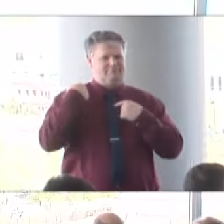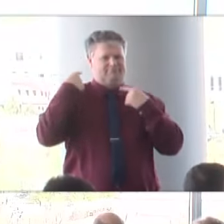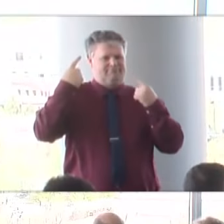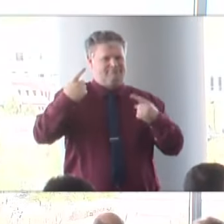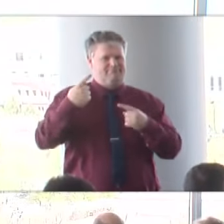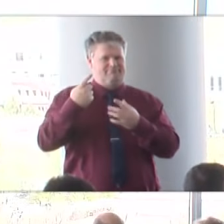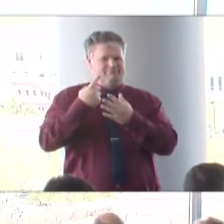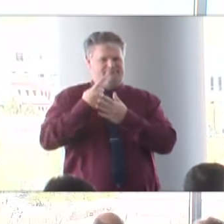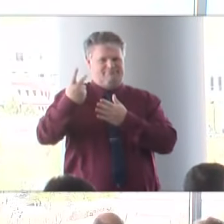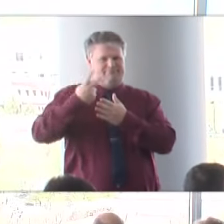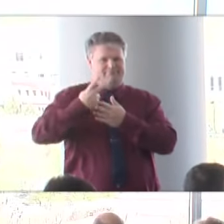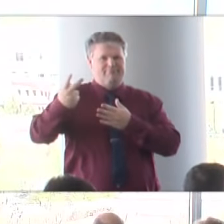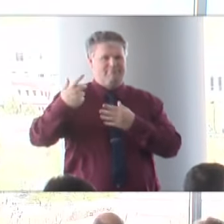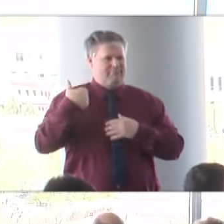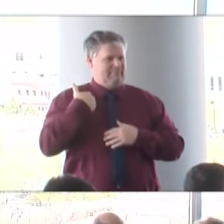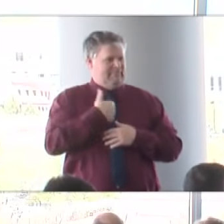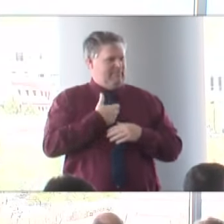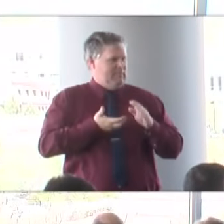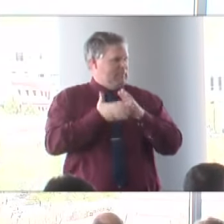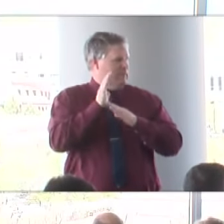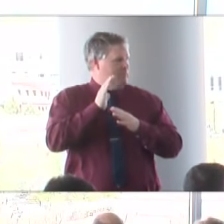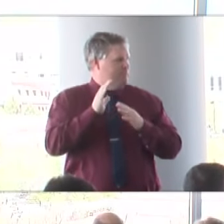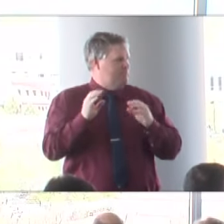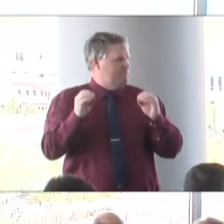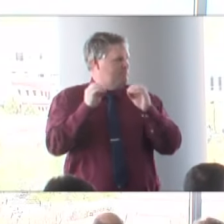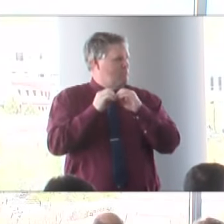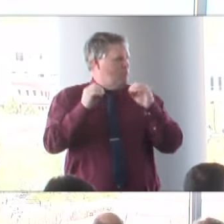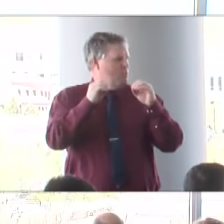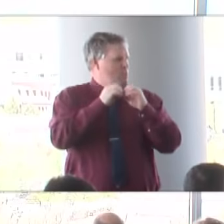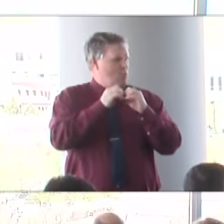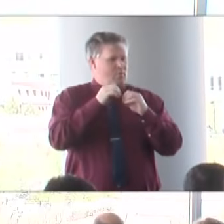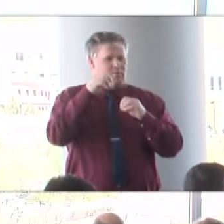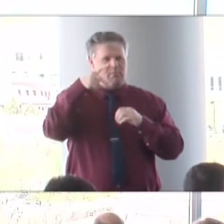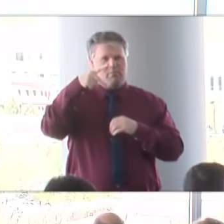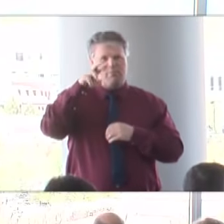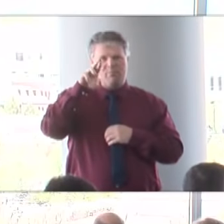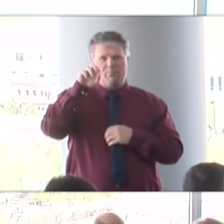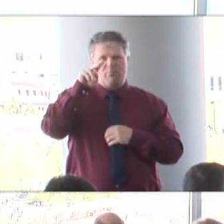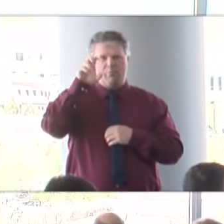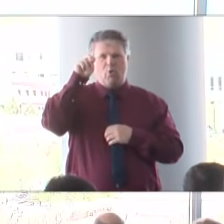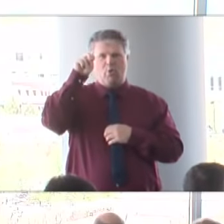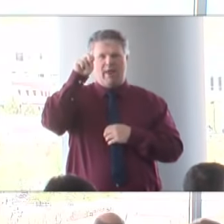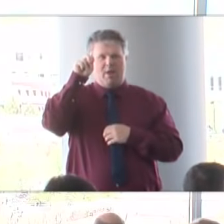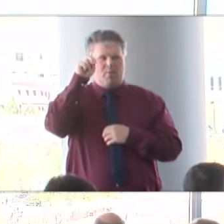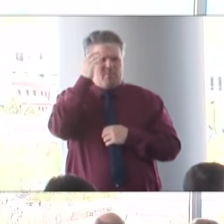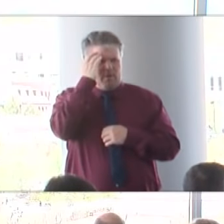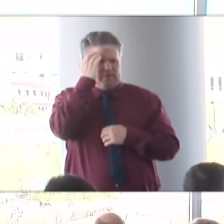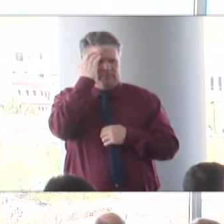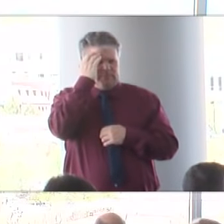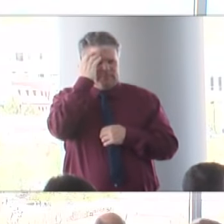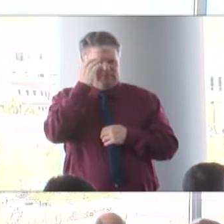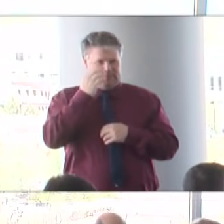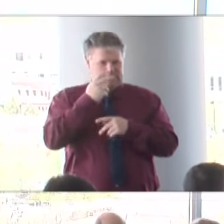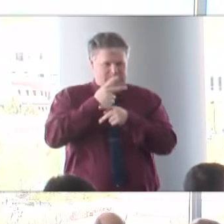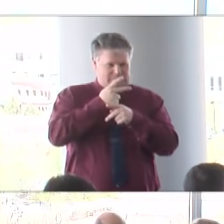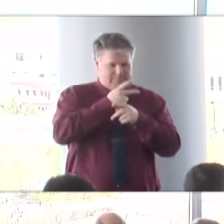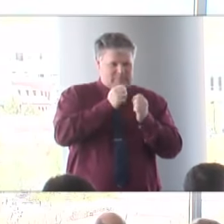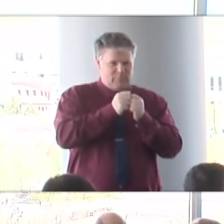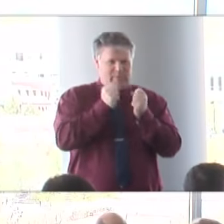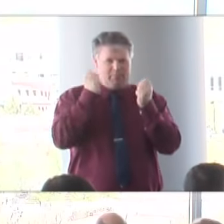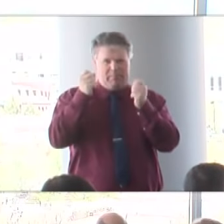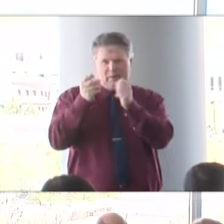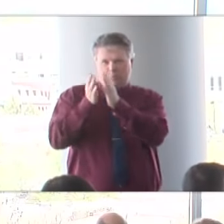the last couple of weeks, I have become ever pronoun conscious with the myriad of